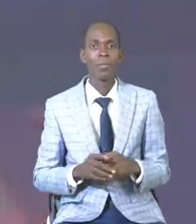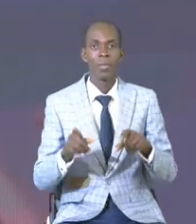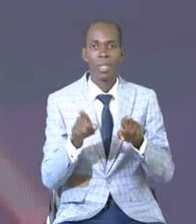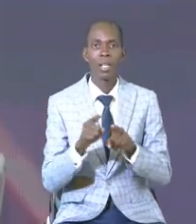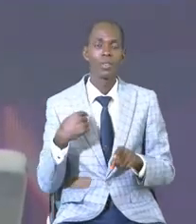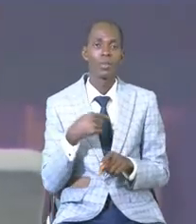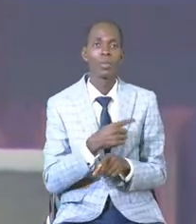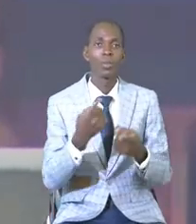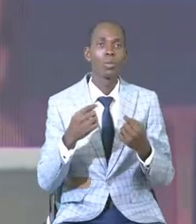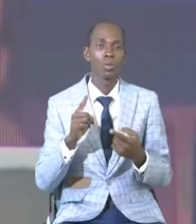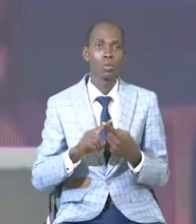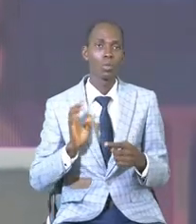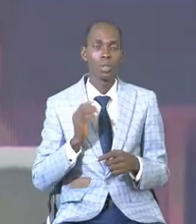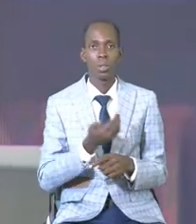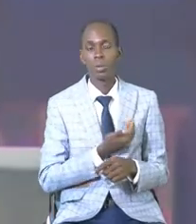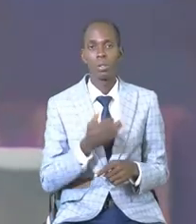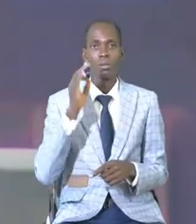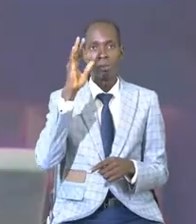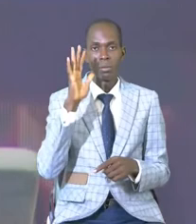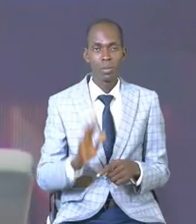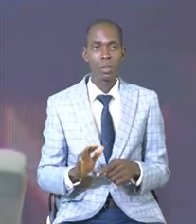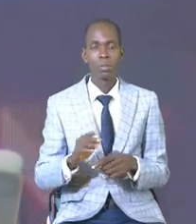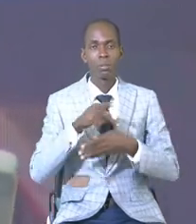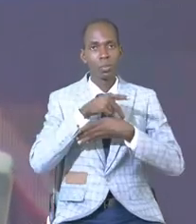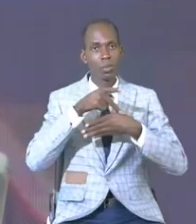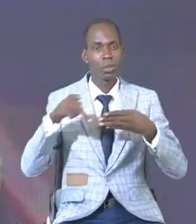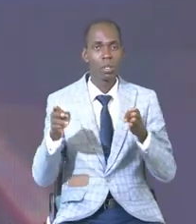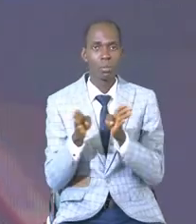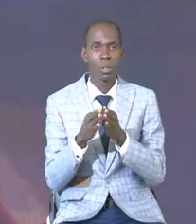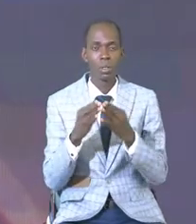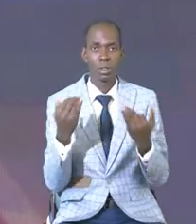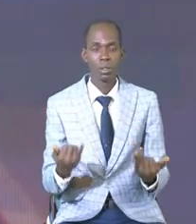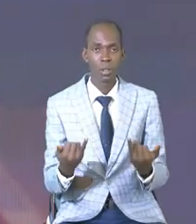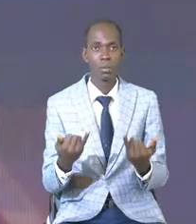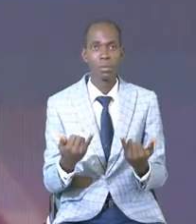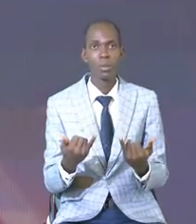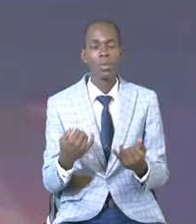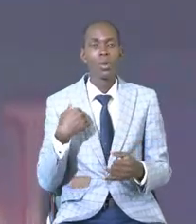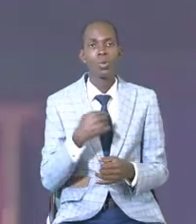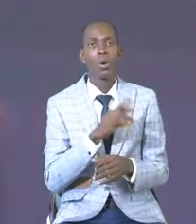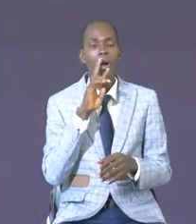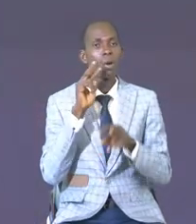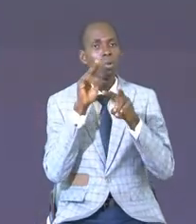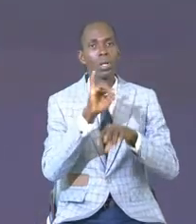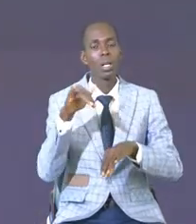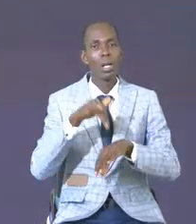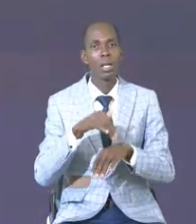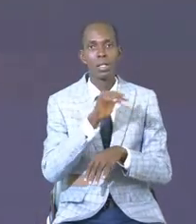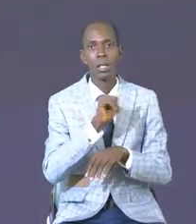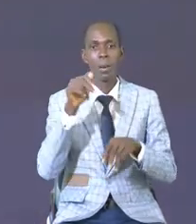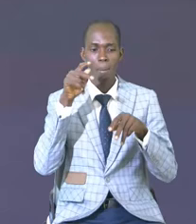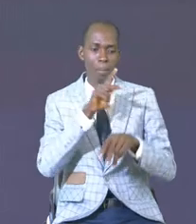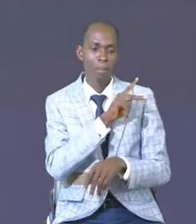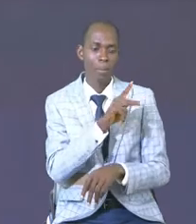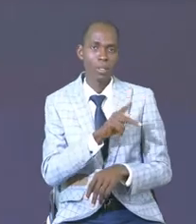our ministers professional conference this time, we're looking at a personality, a